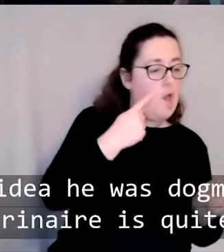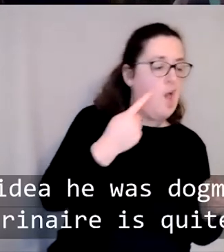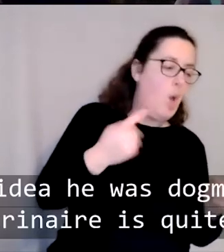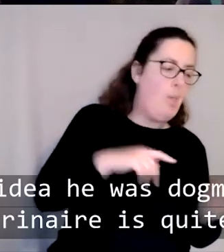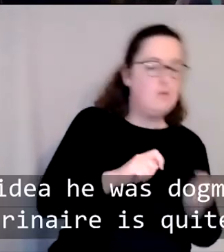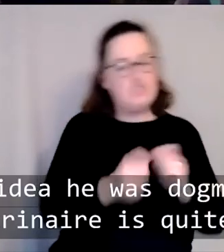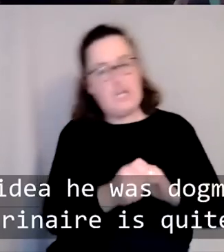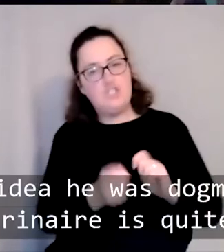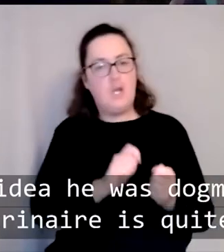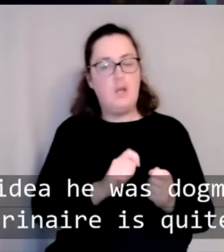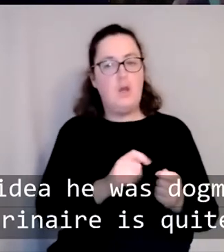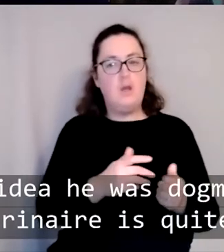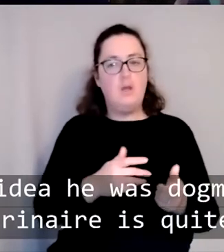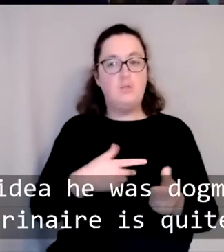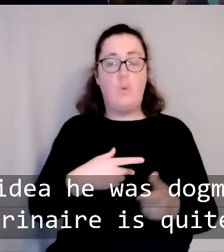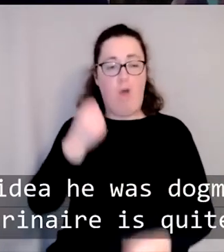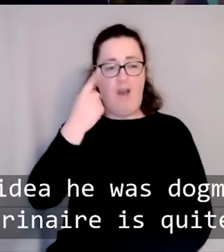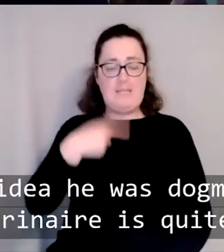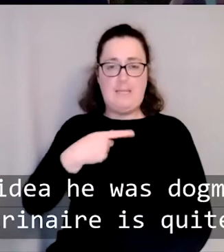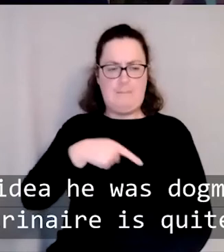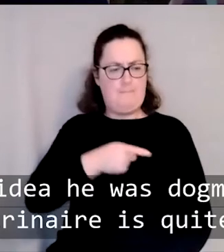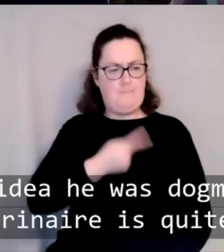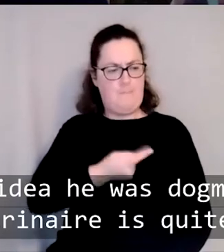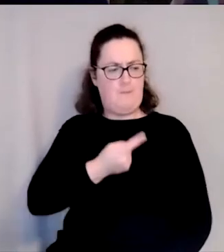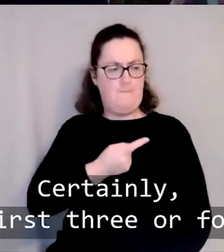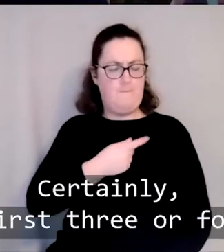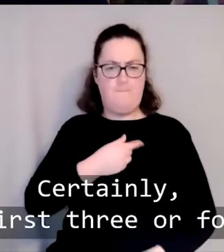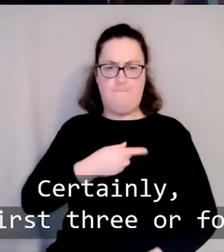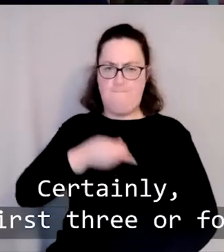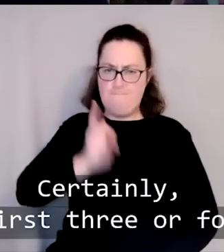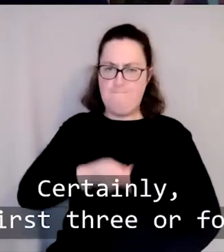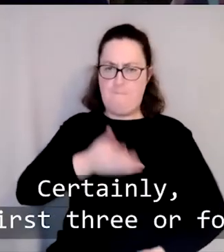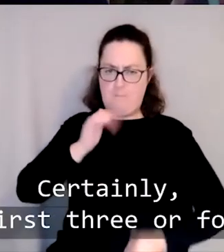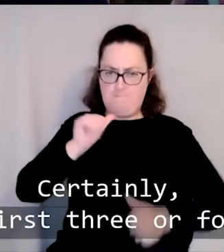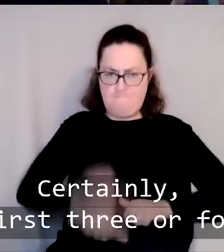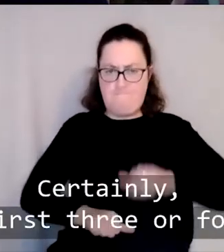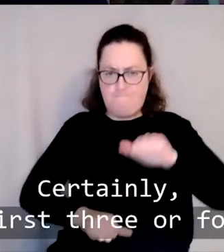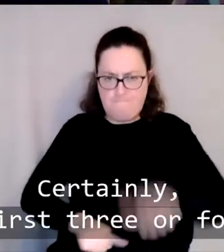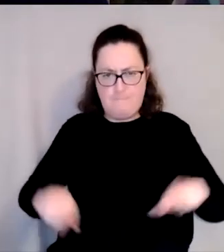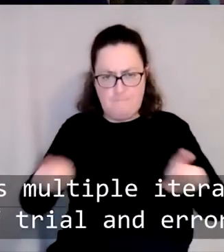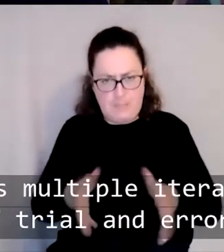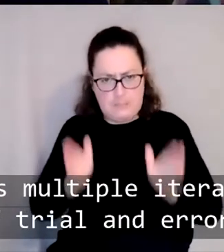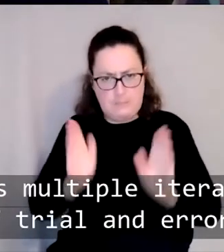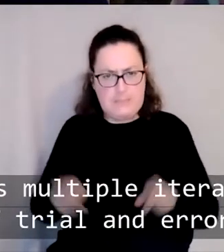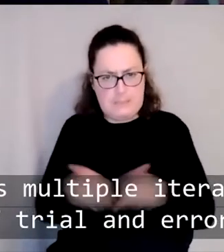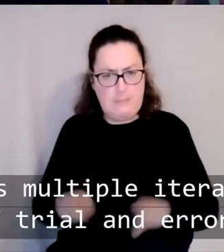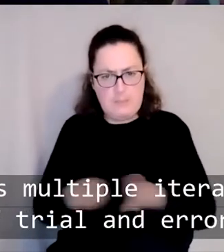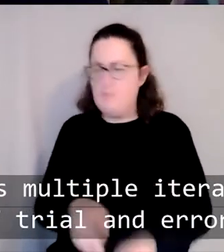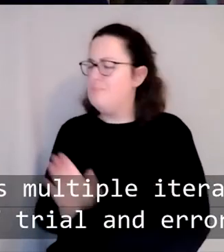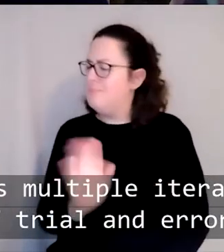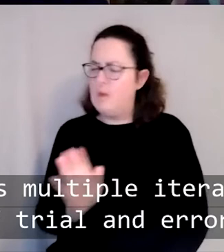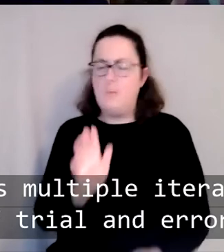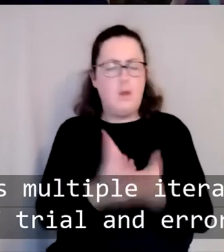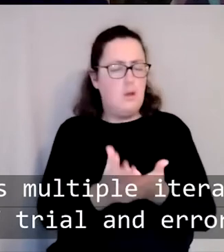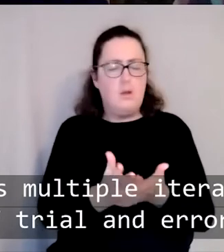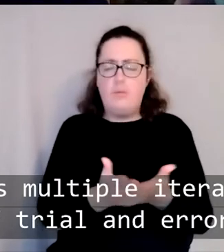the idea he was dogmatic and doctrinaire is quite wrong. Certainly for the first 3 or 4 years, it was multiple